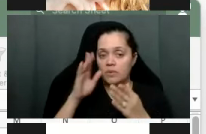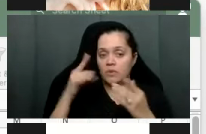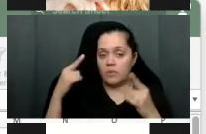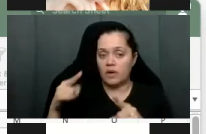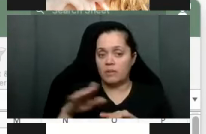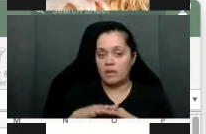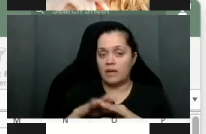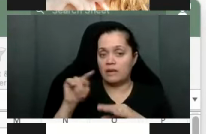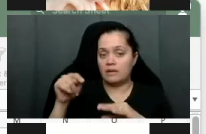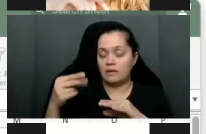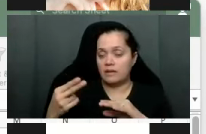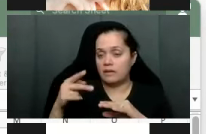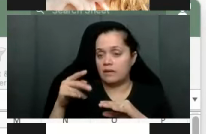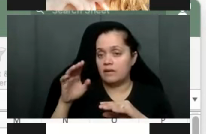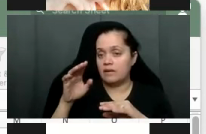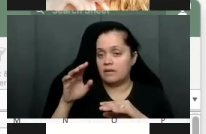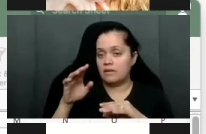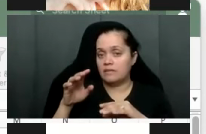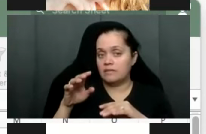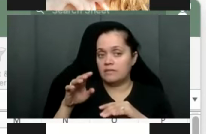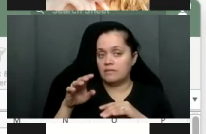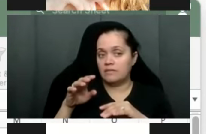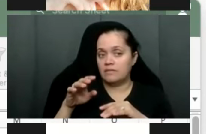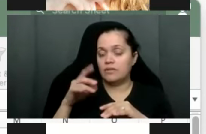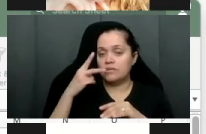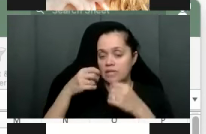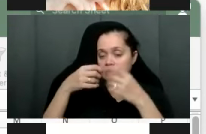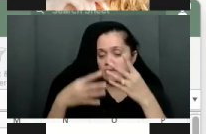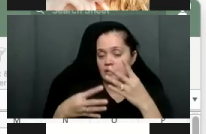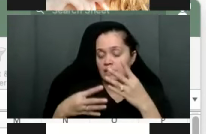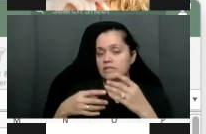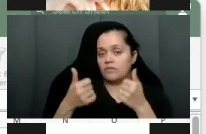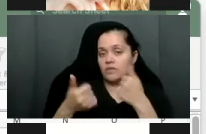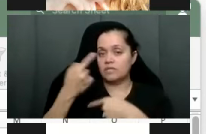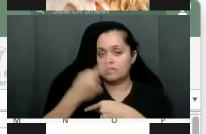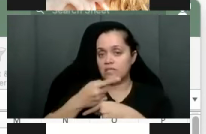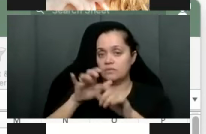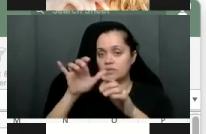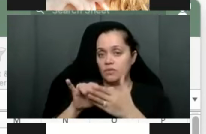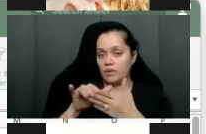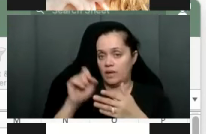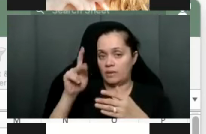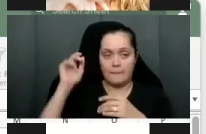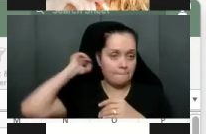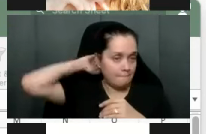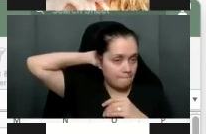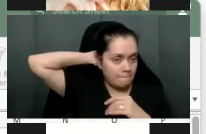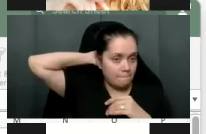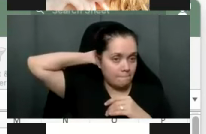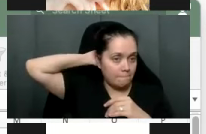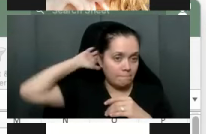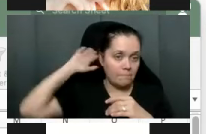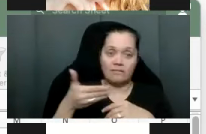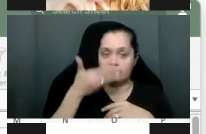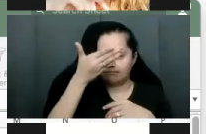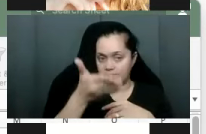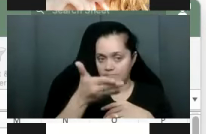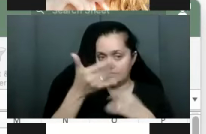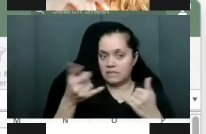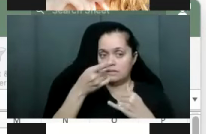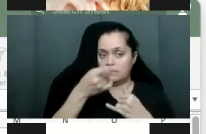Phantom Thursday. You'll see that in a minute on the list of what days we're doing what. In fact, here it is.